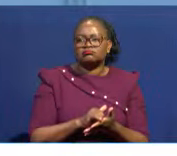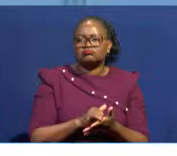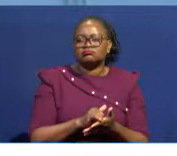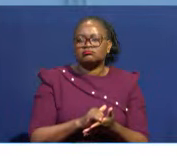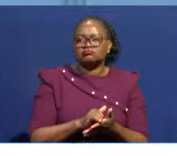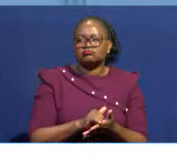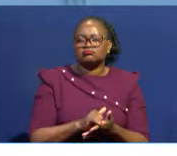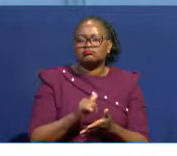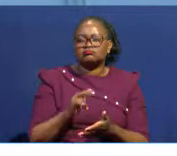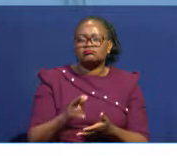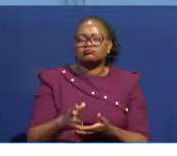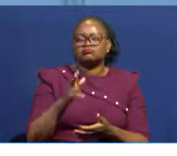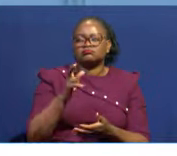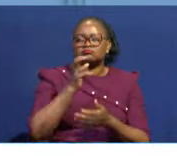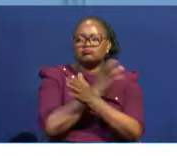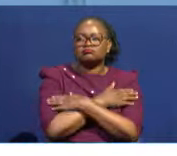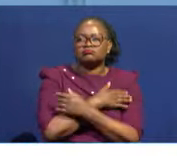friend and